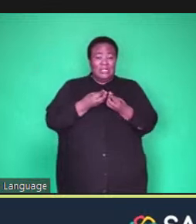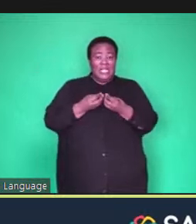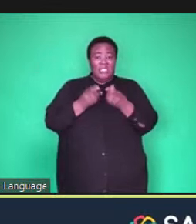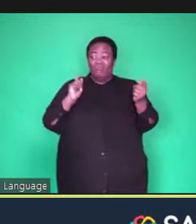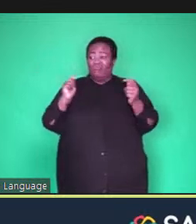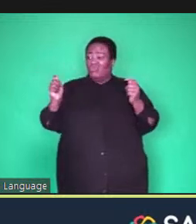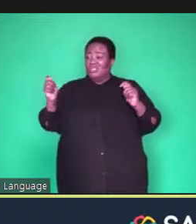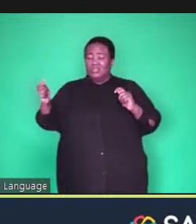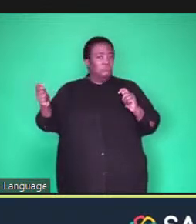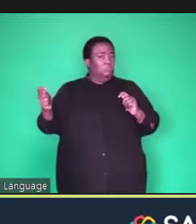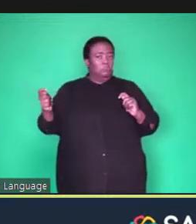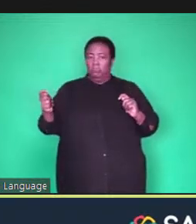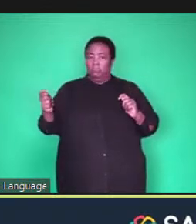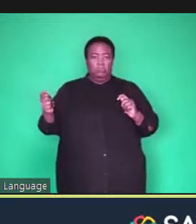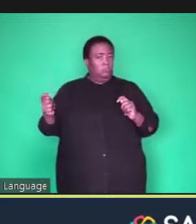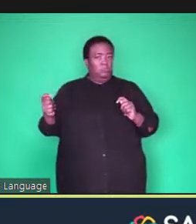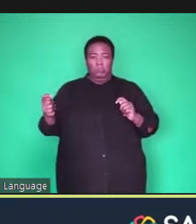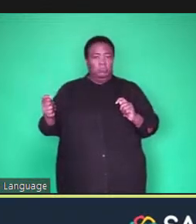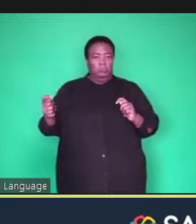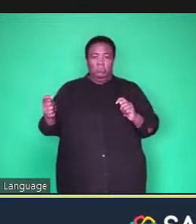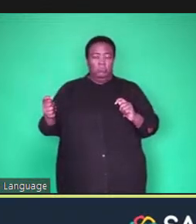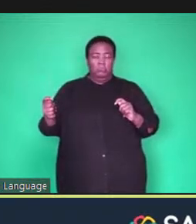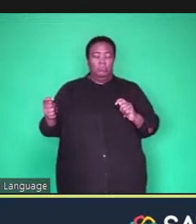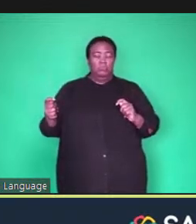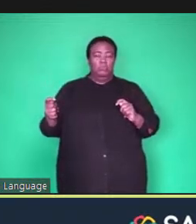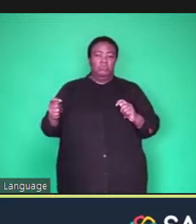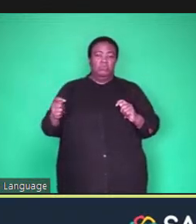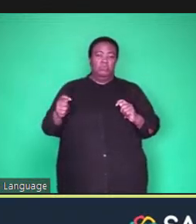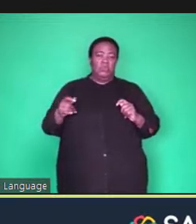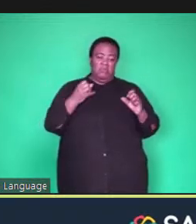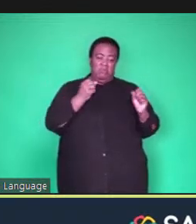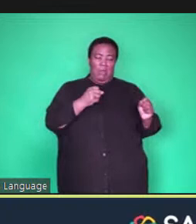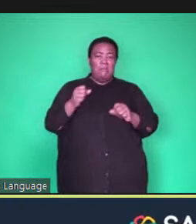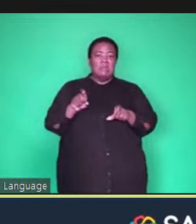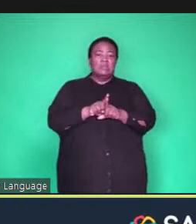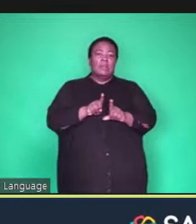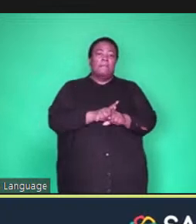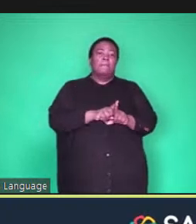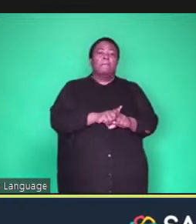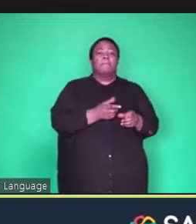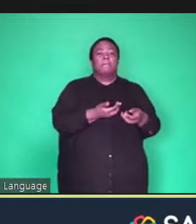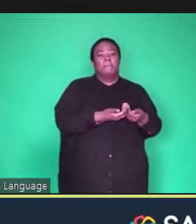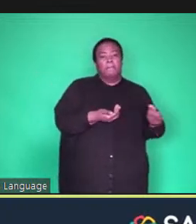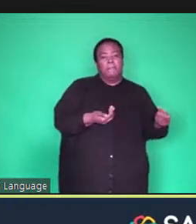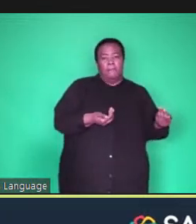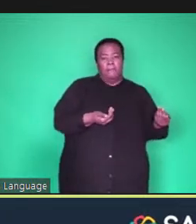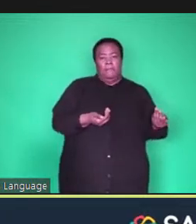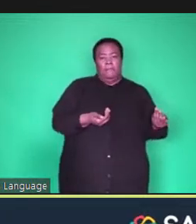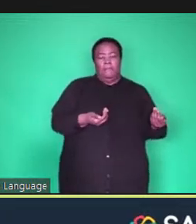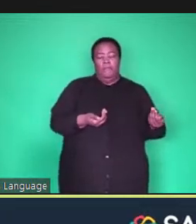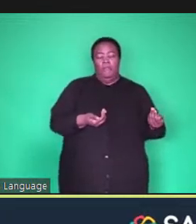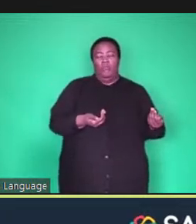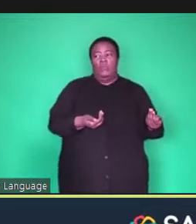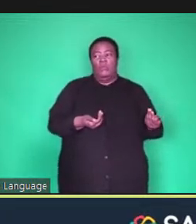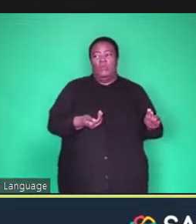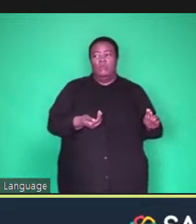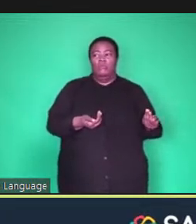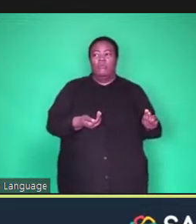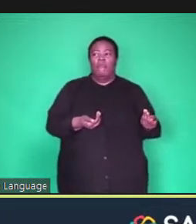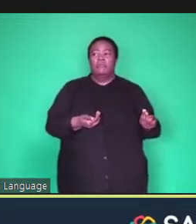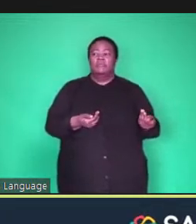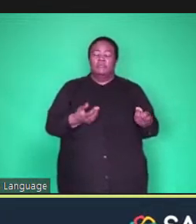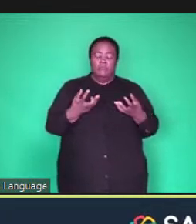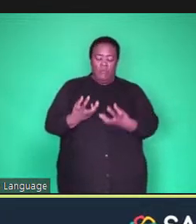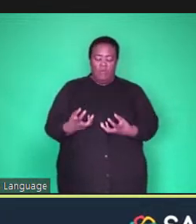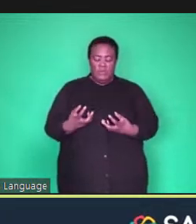enormously since those apartheid days. So the spatial inequality remains entrenched. Poverty,